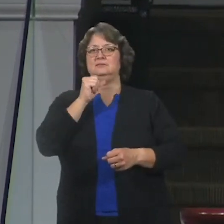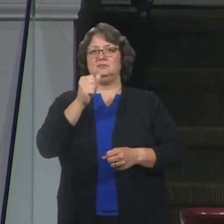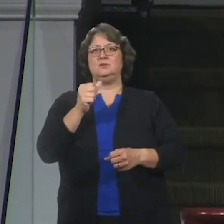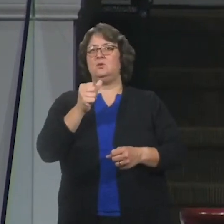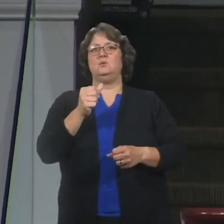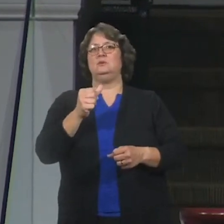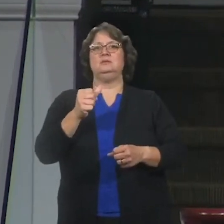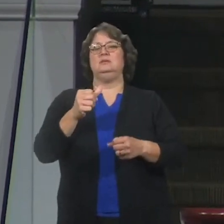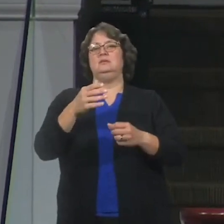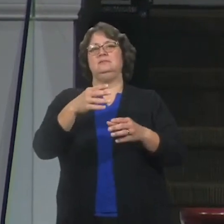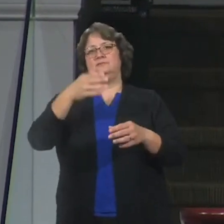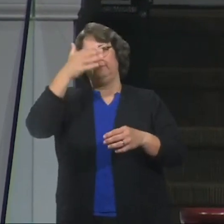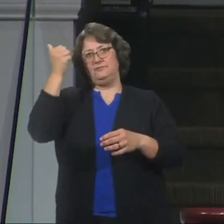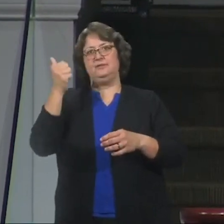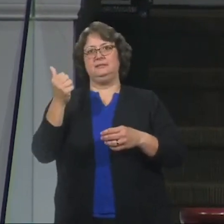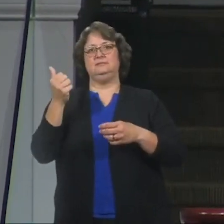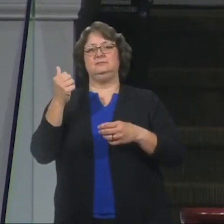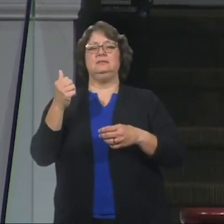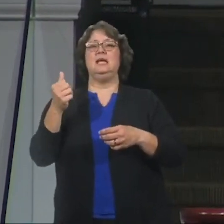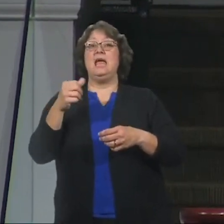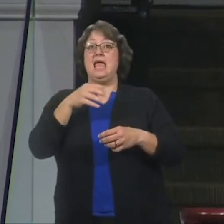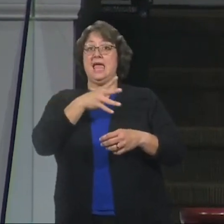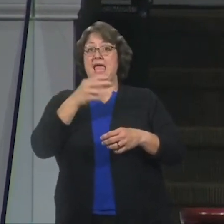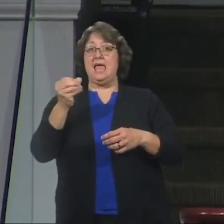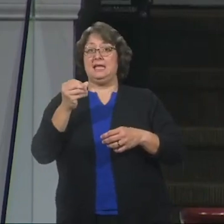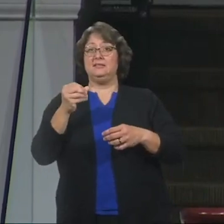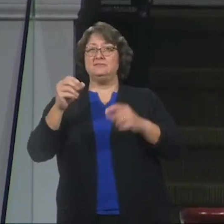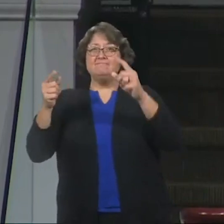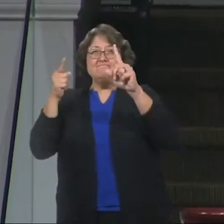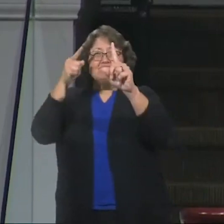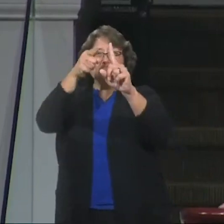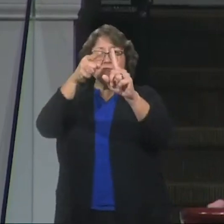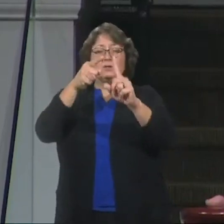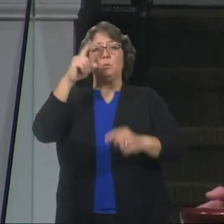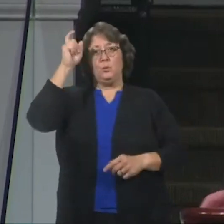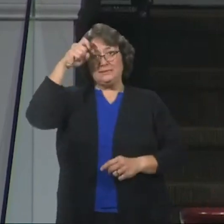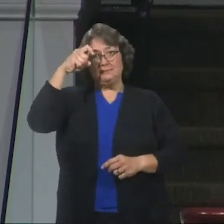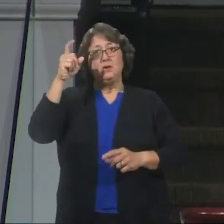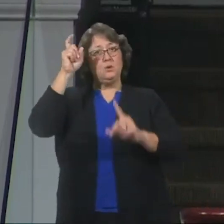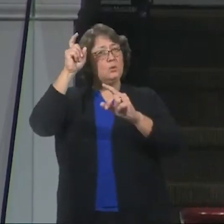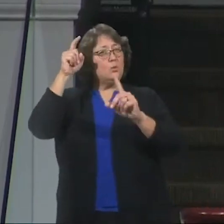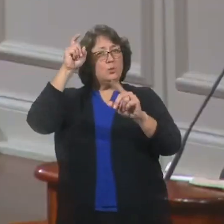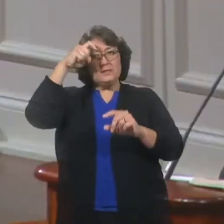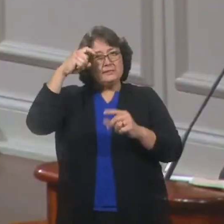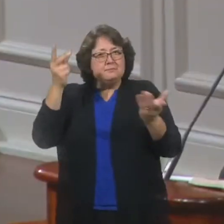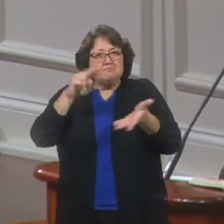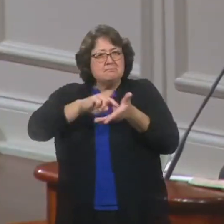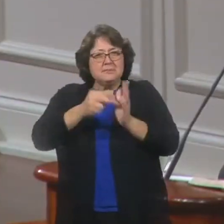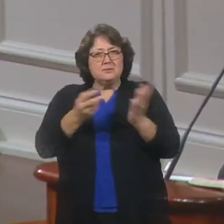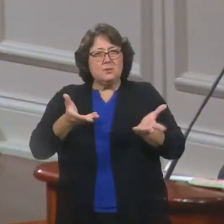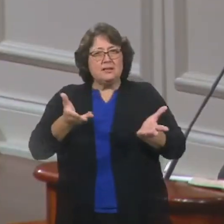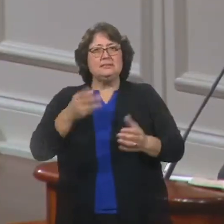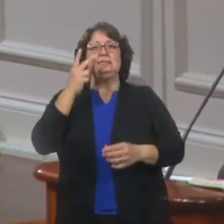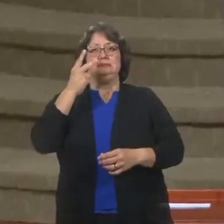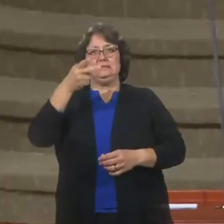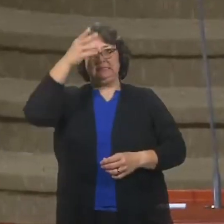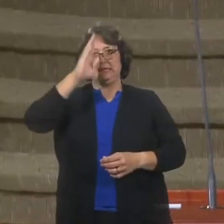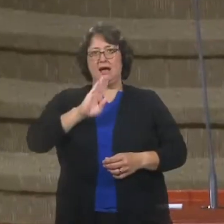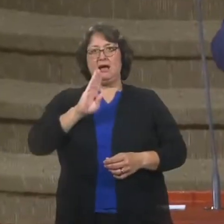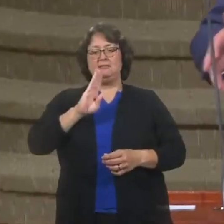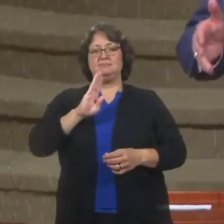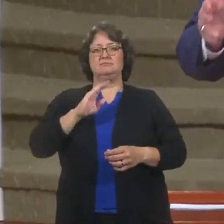says, I want you to make a pursuit for wisdom. Quickly, wisdom is kind of seeing life from God's